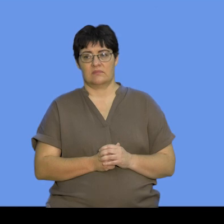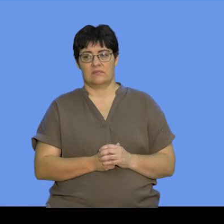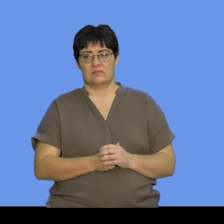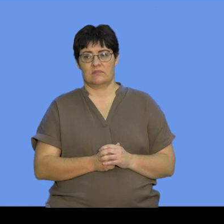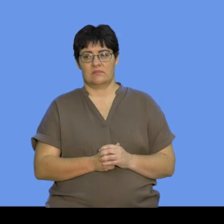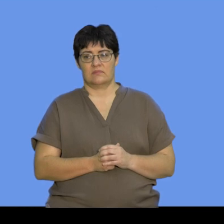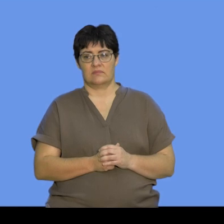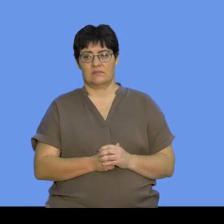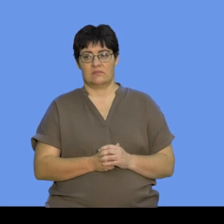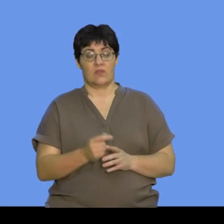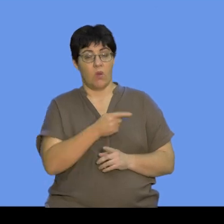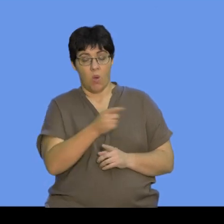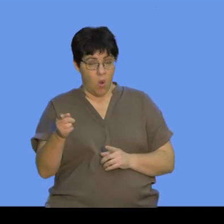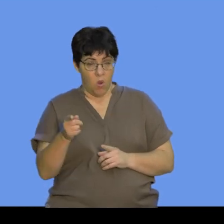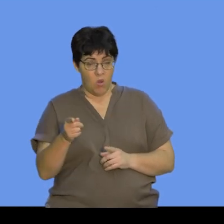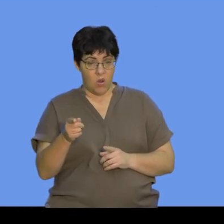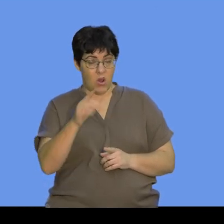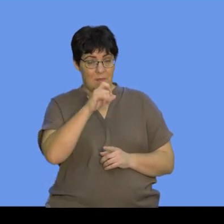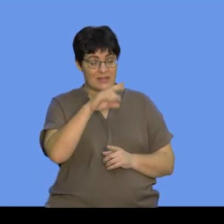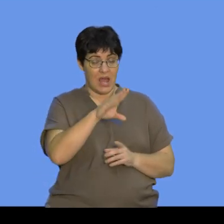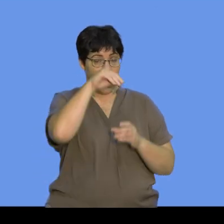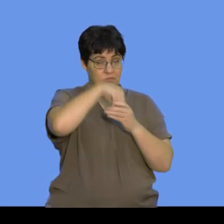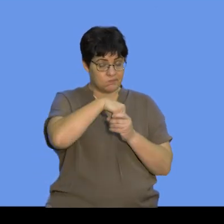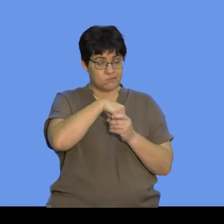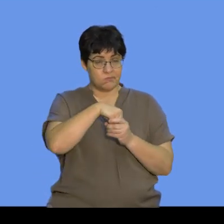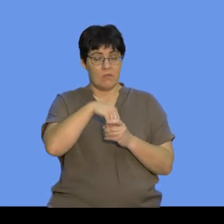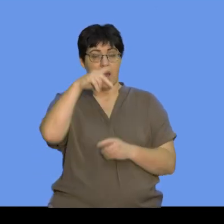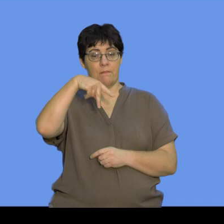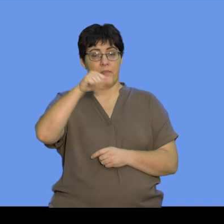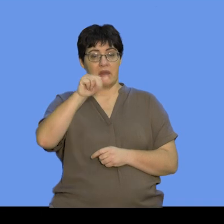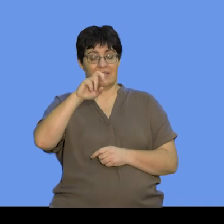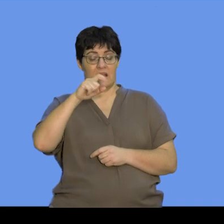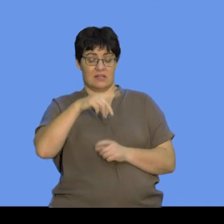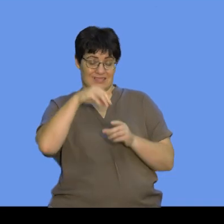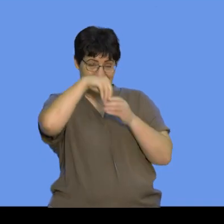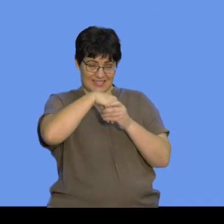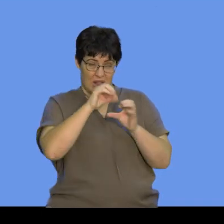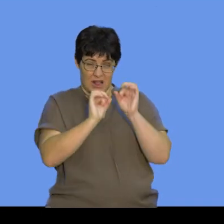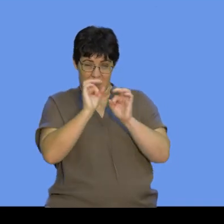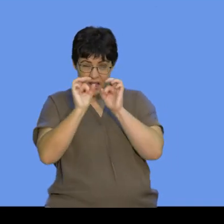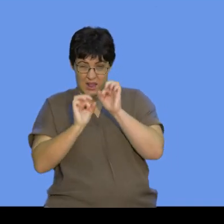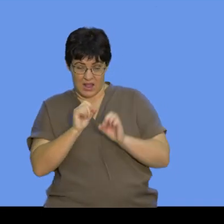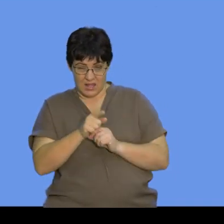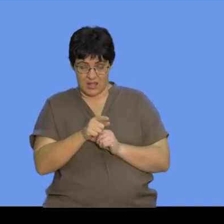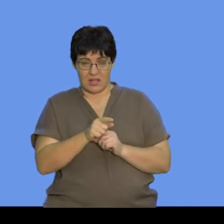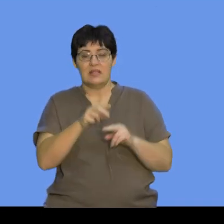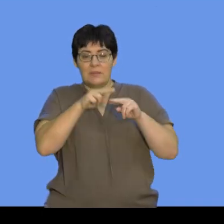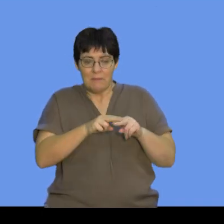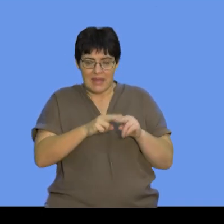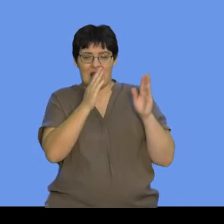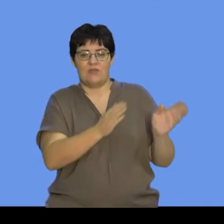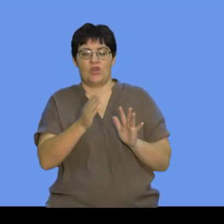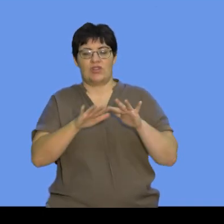So if all matter consists of particles, and then we agree that these particles, depending on how they are arranged, it